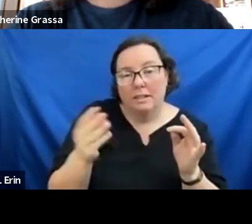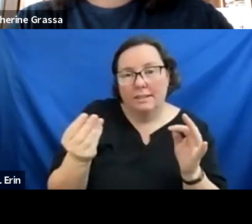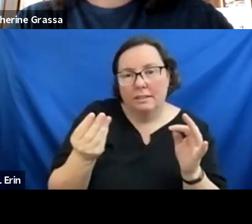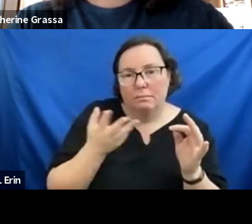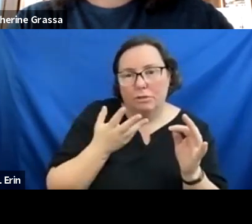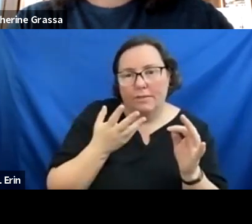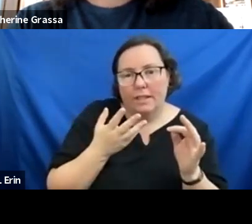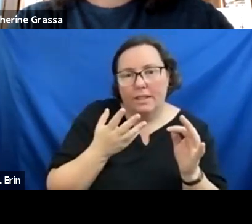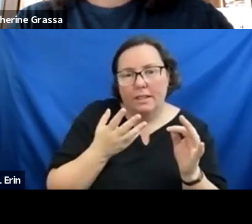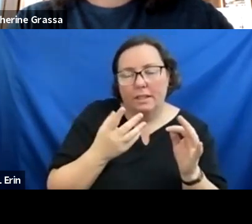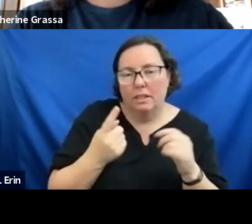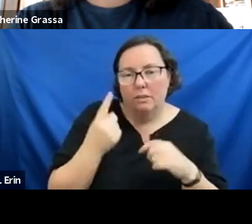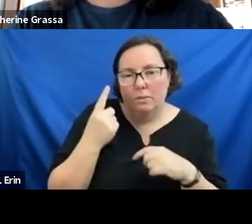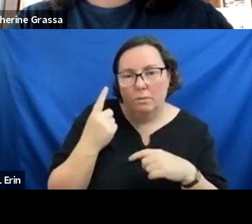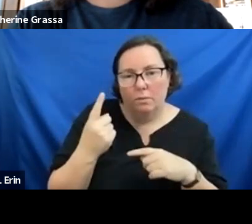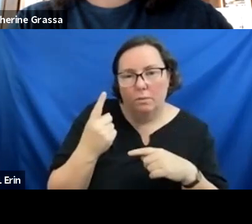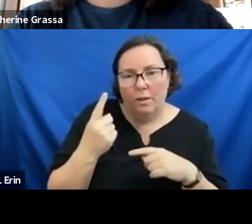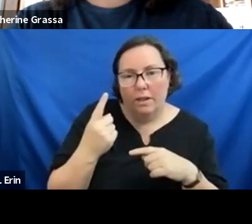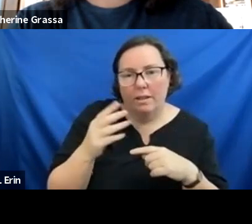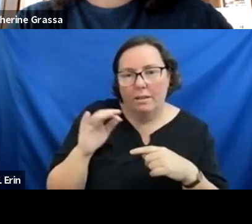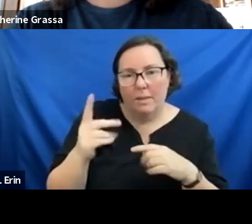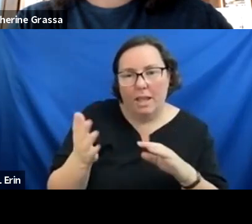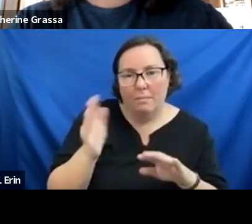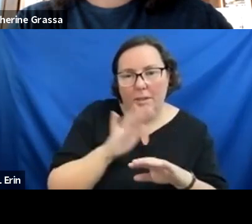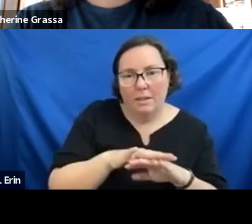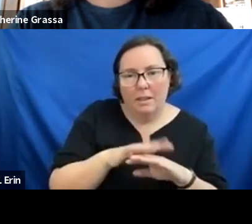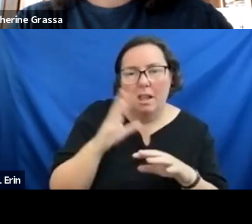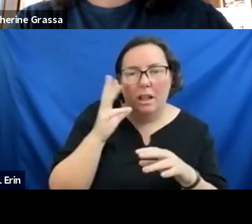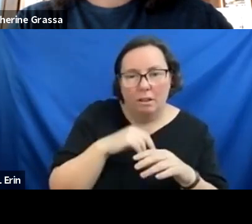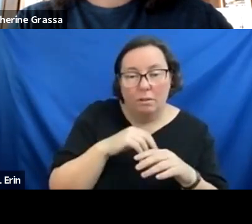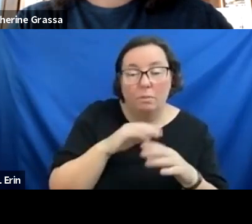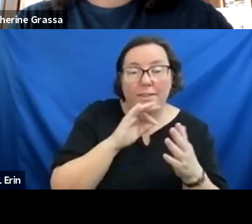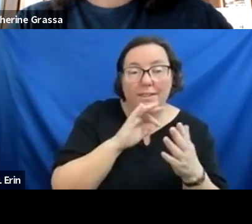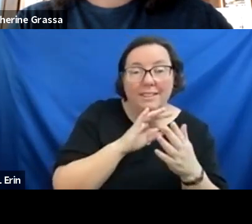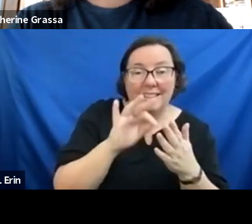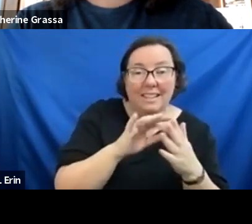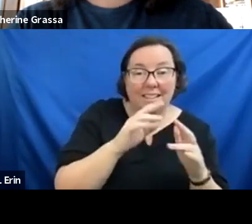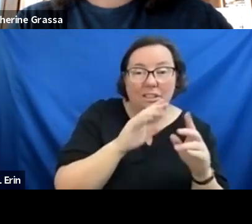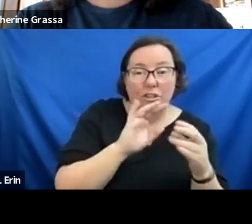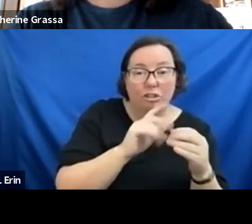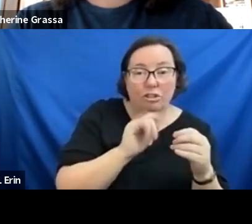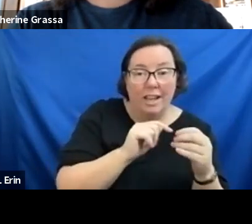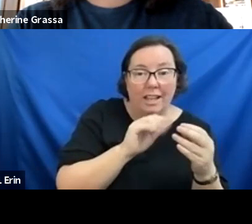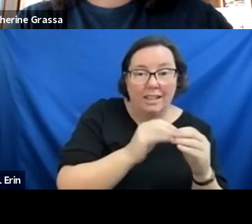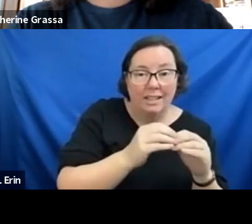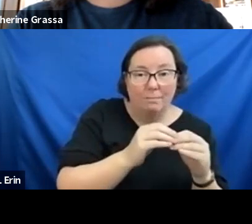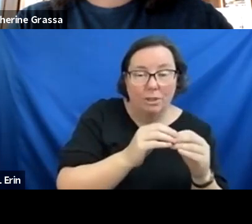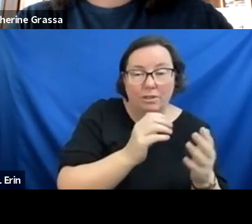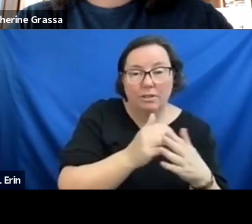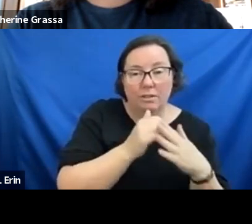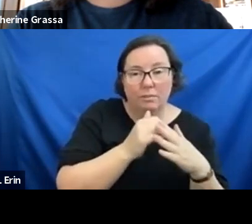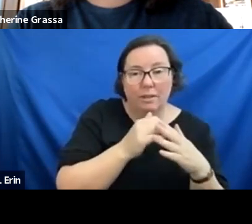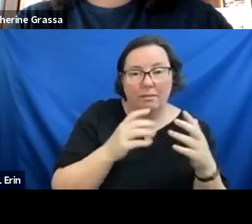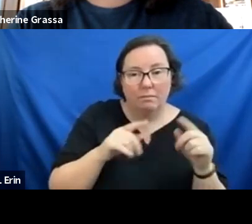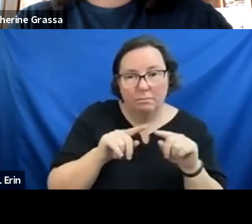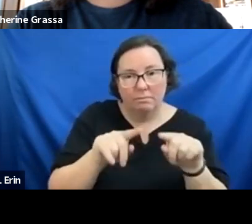providing one map that includes the actual census tract numbers to make it easier to track to the